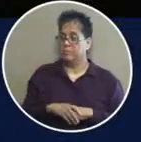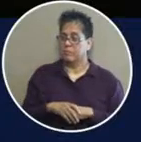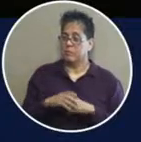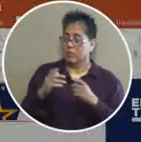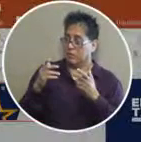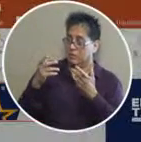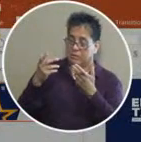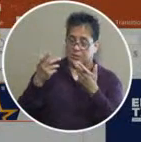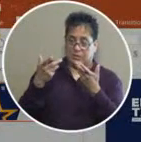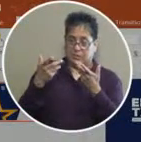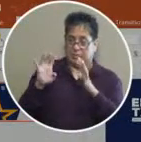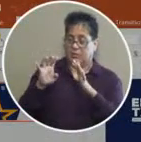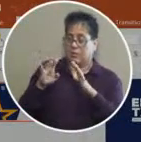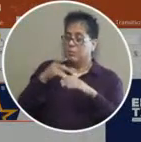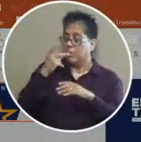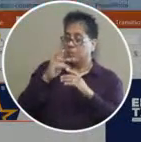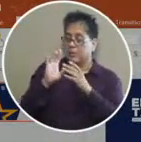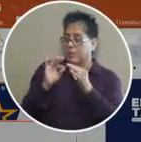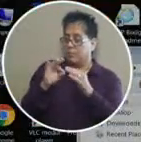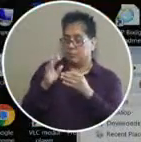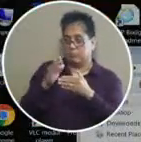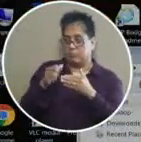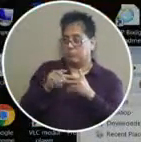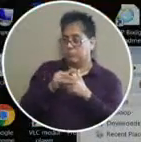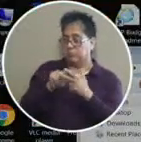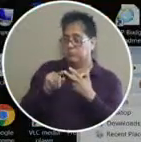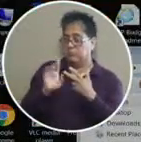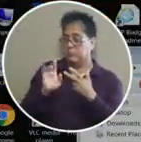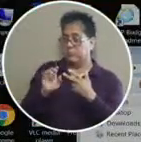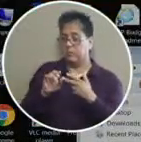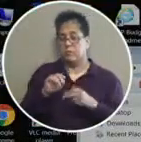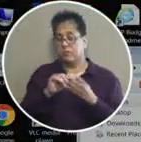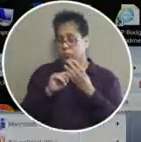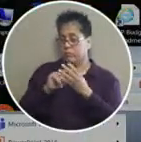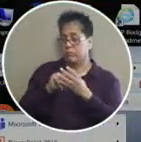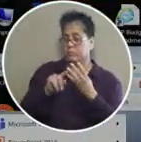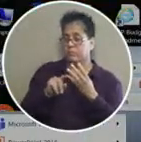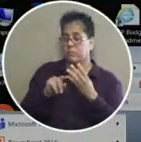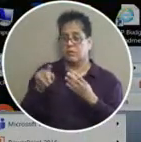comment. Okay, thank you, Laura. Mayor Pro Tem, you want to speak?